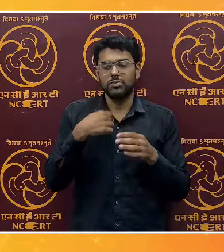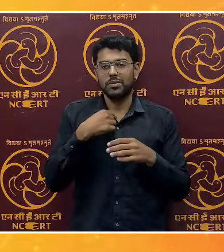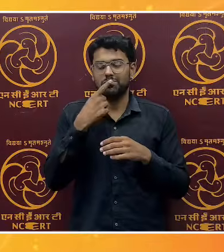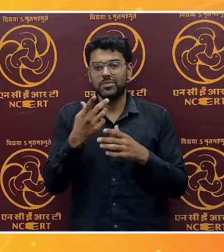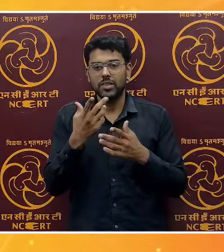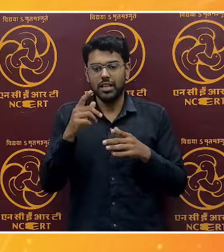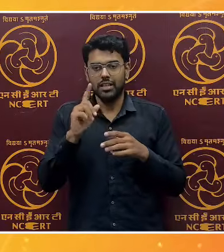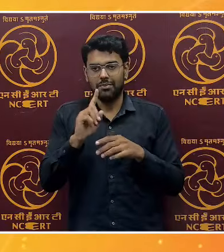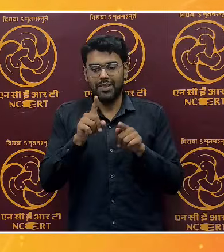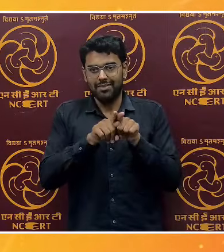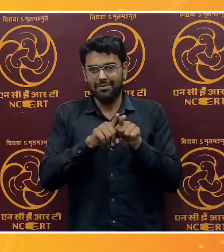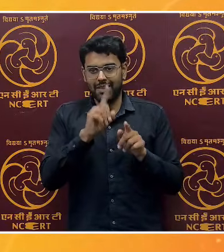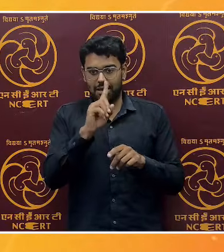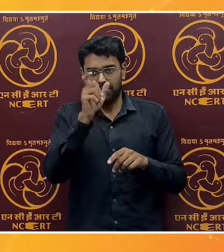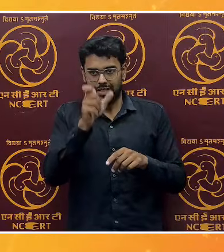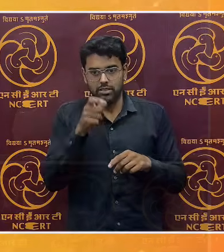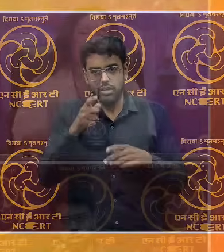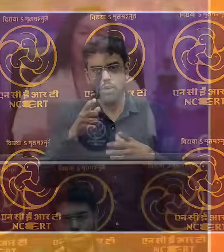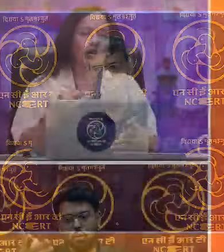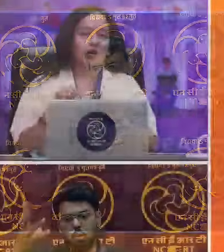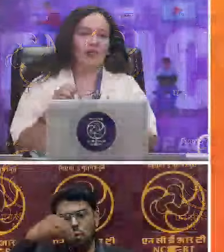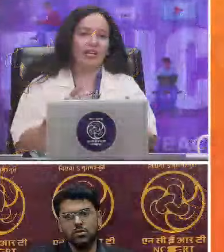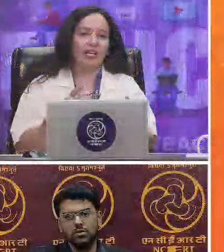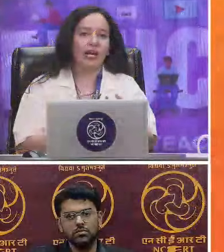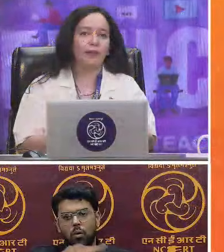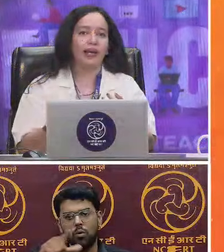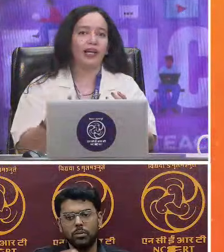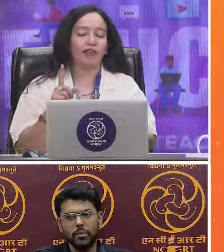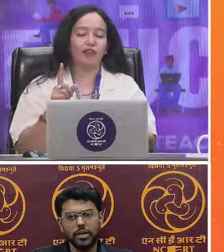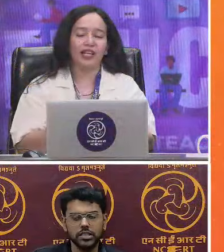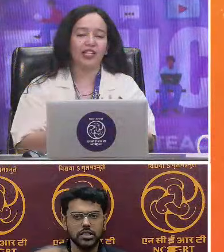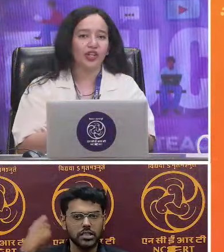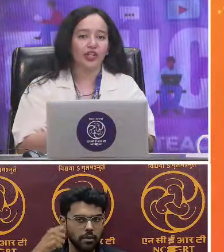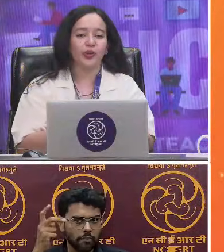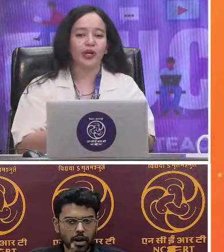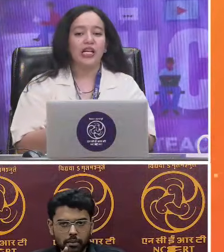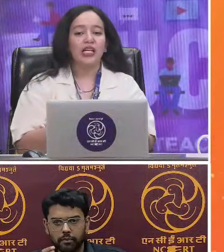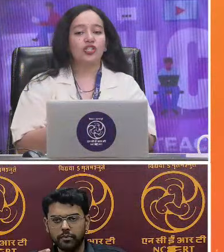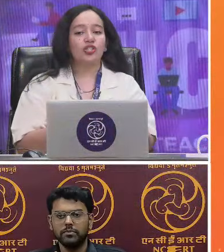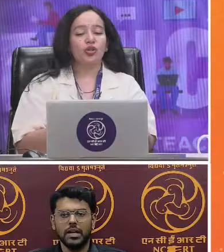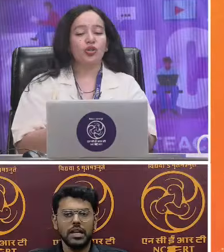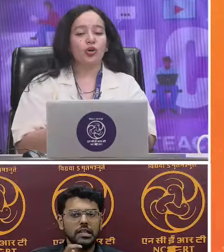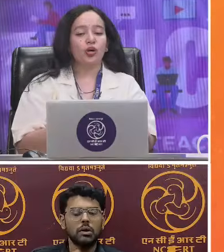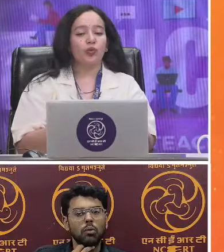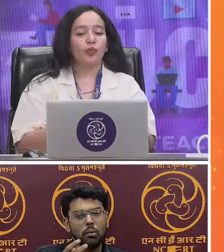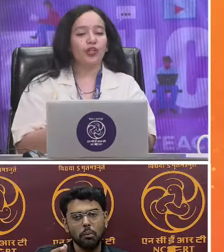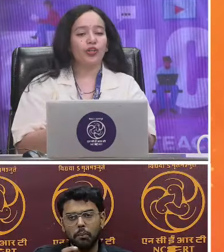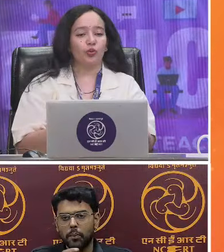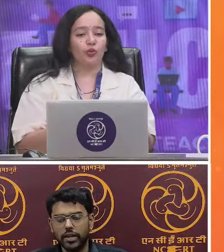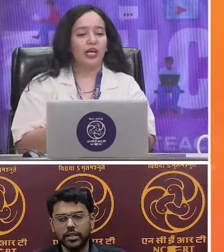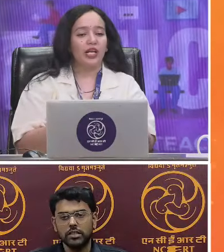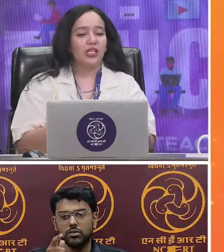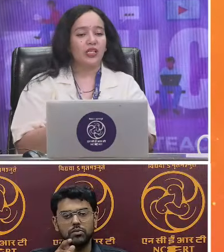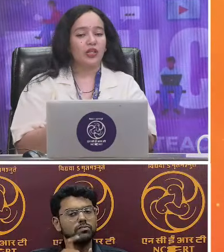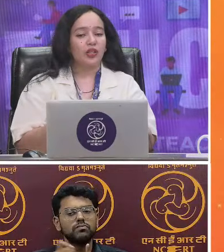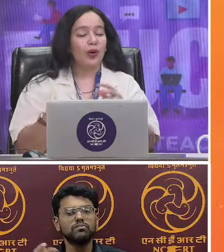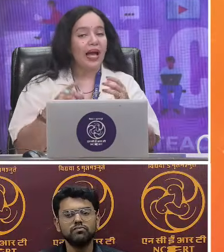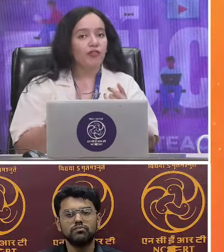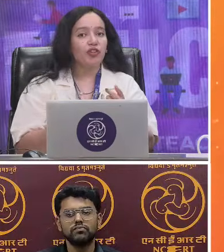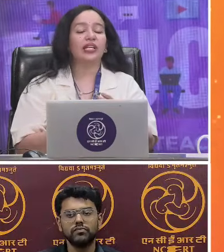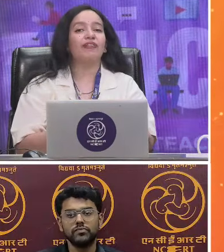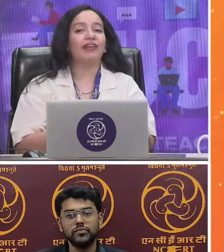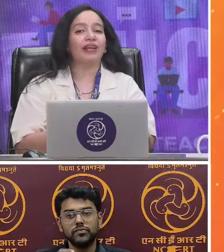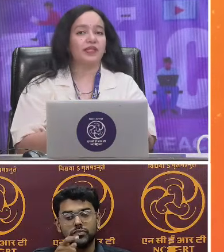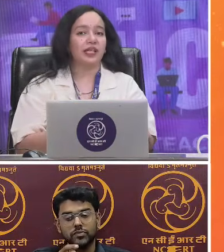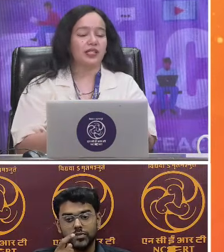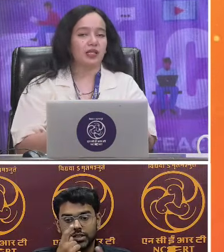you have to, manage everything. Yeah, on your you own. have to manage camera and you have to manage audio. So what you do, you have to